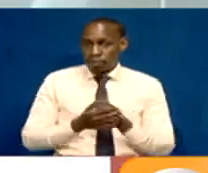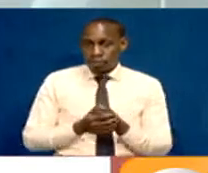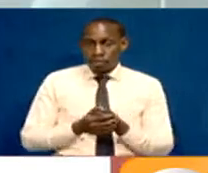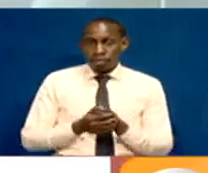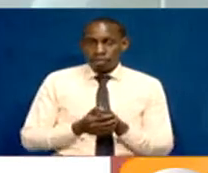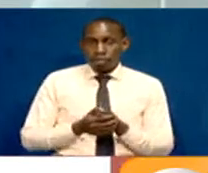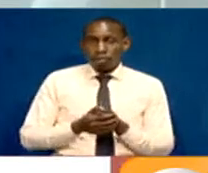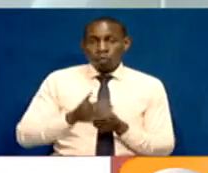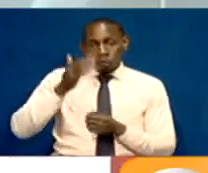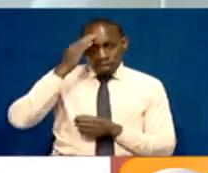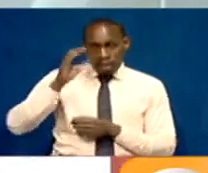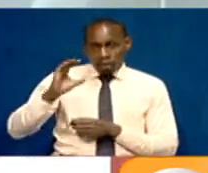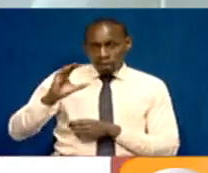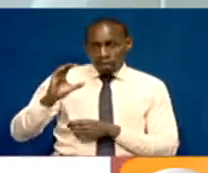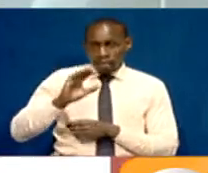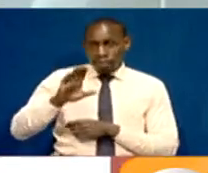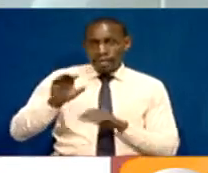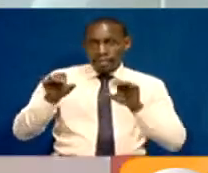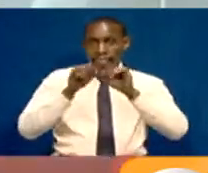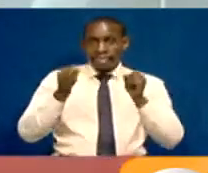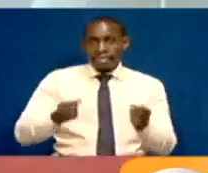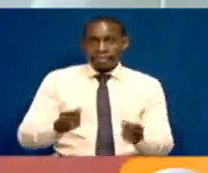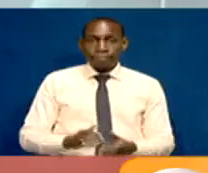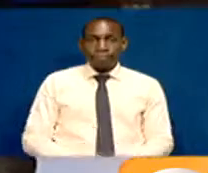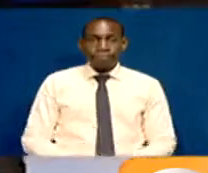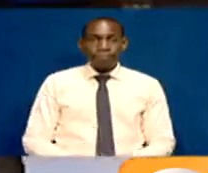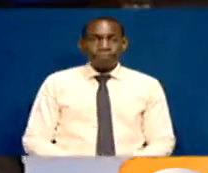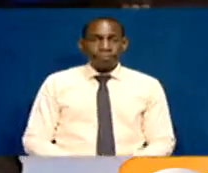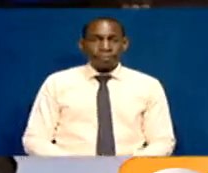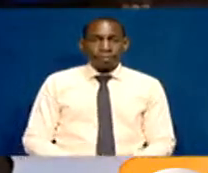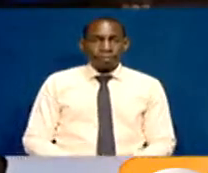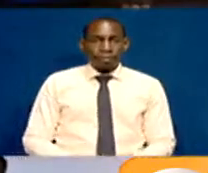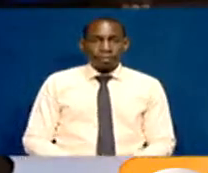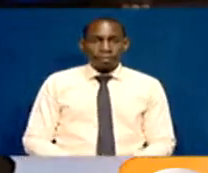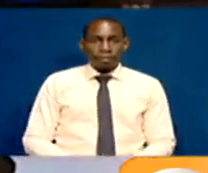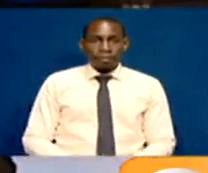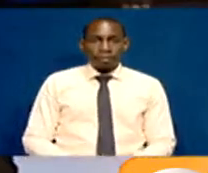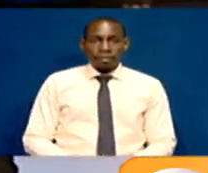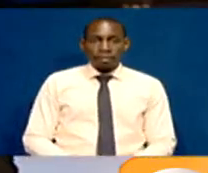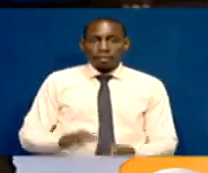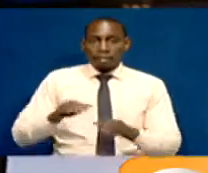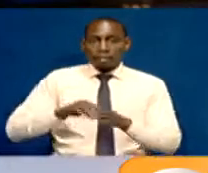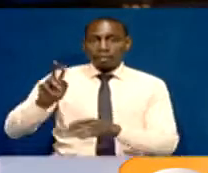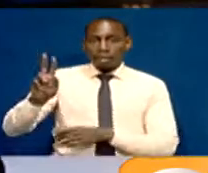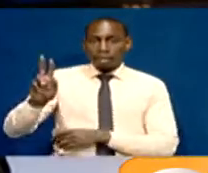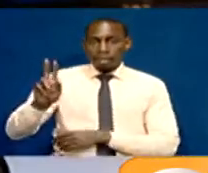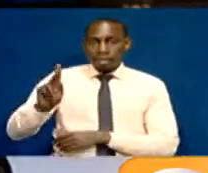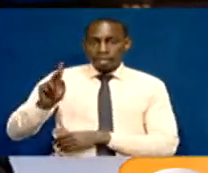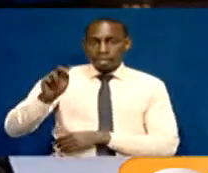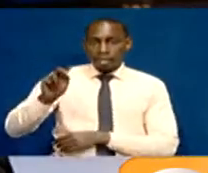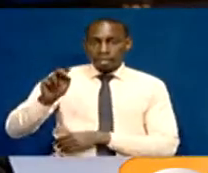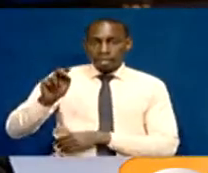know your customer systems. And members of the Kenya National Chamber of Commerce and Industry